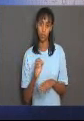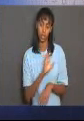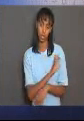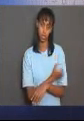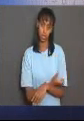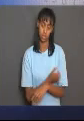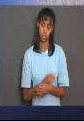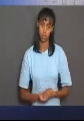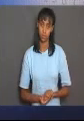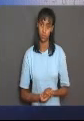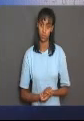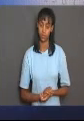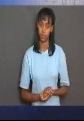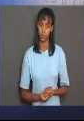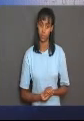energy.